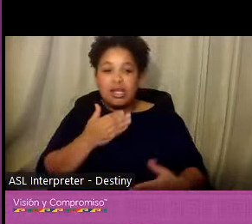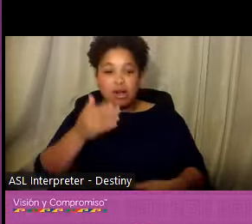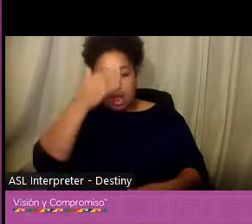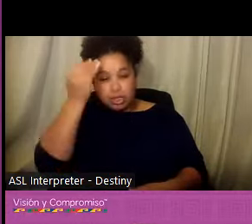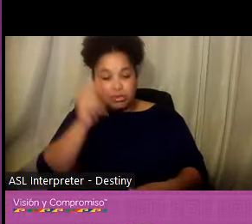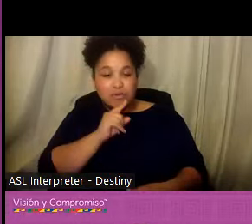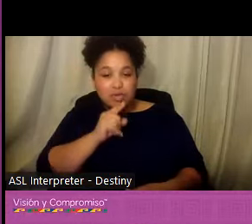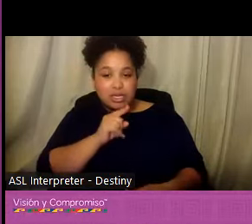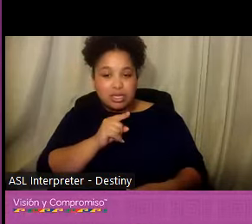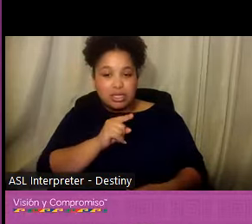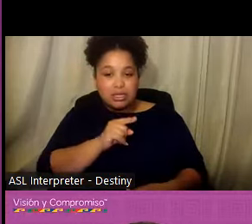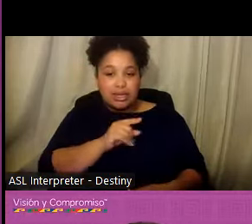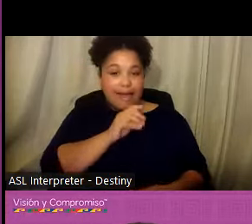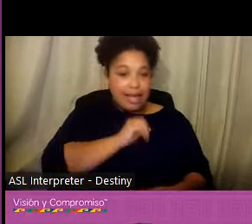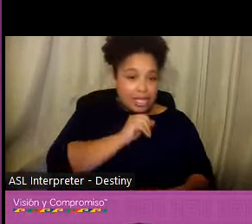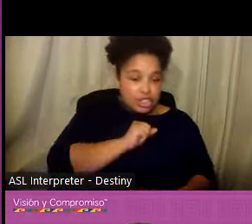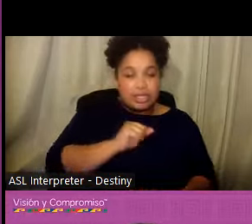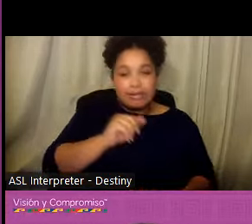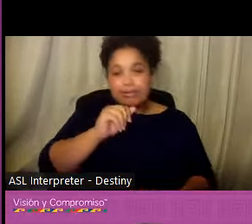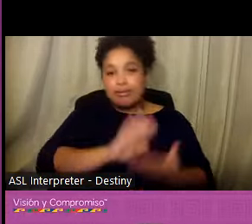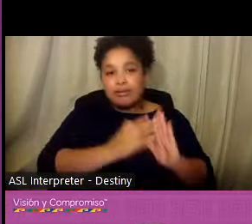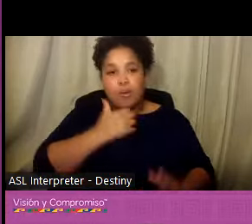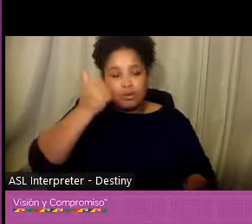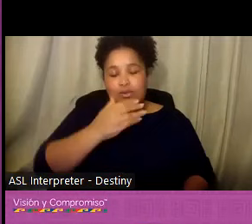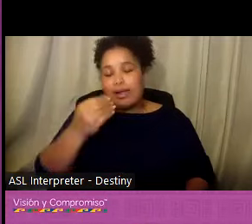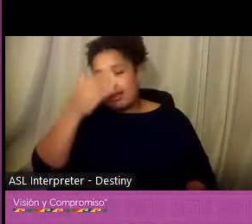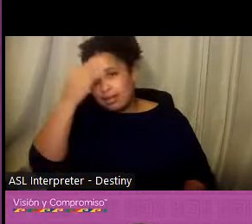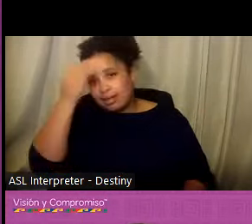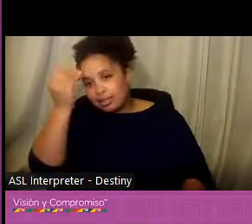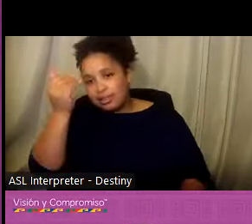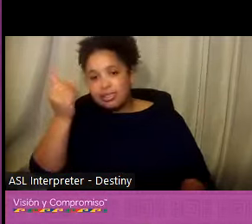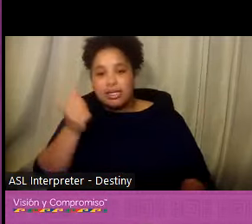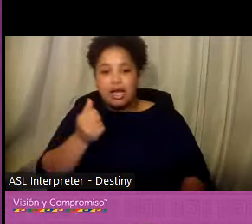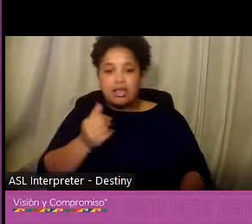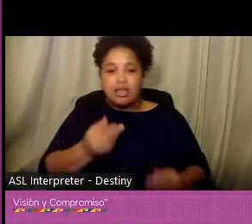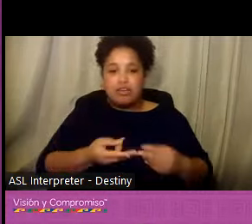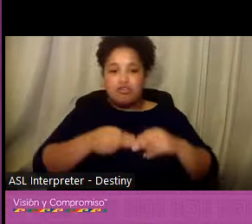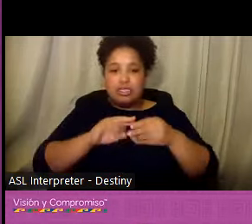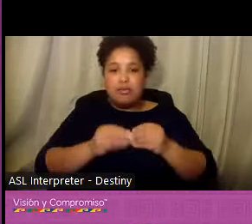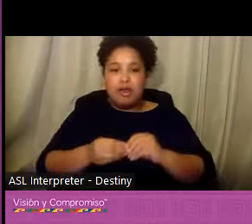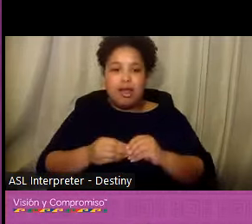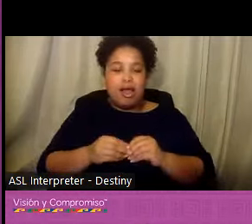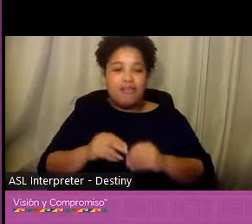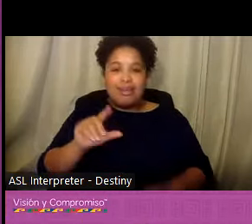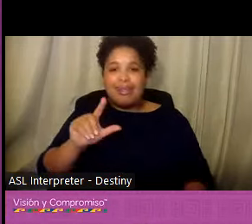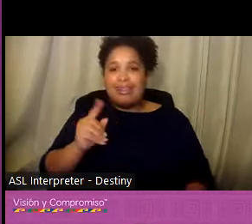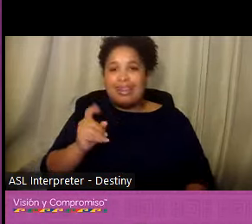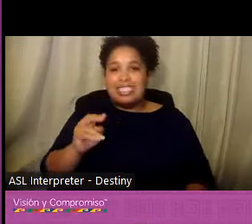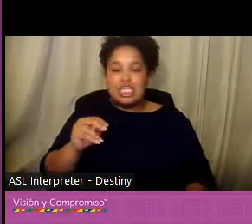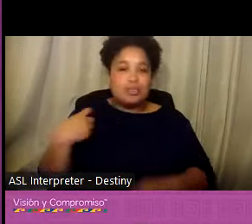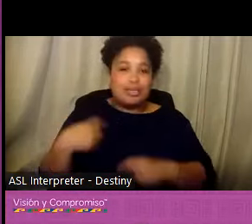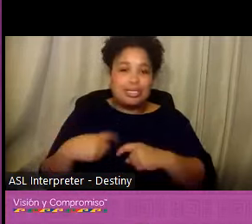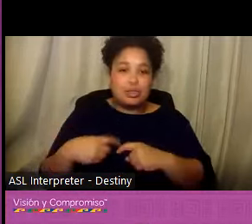aging and Alzheimer's are particularly important to us, as the numbers of Latinos who are experiencing dementia and Alzheimer's